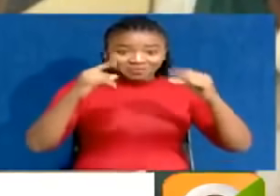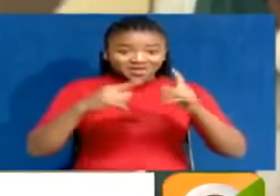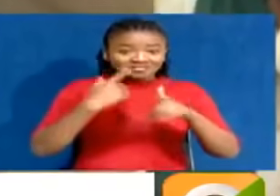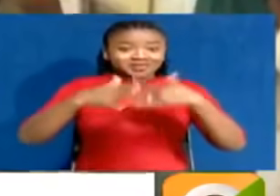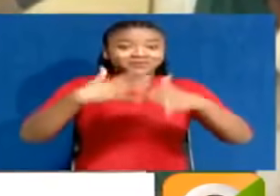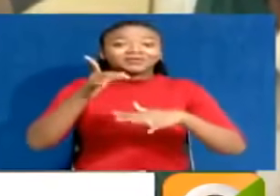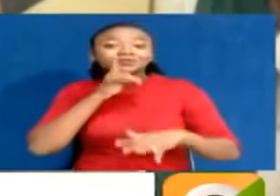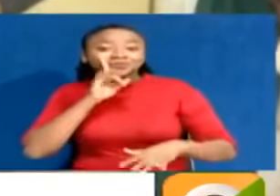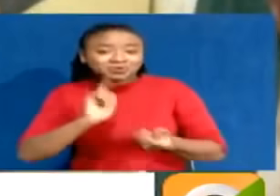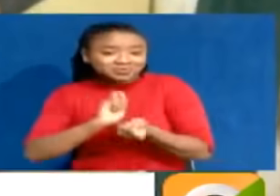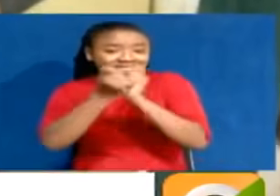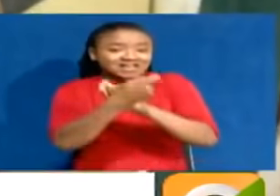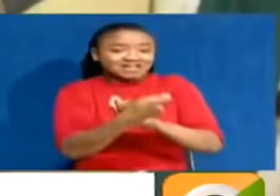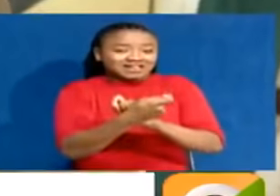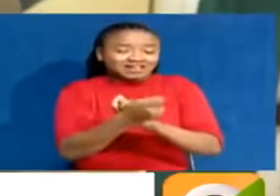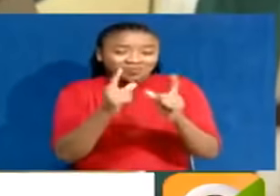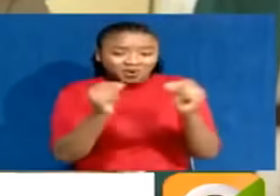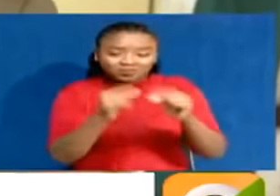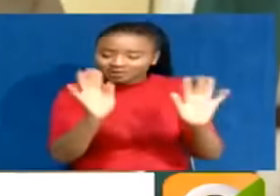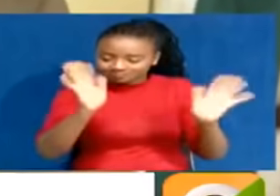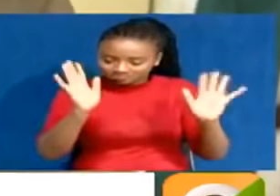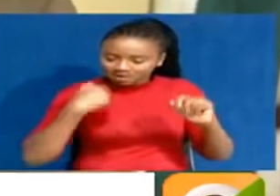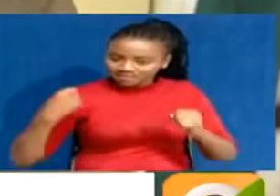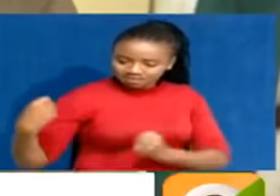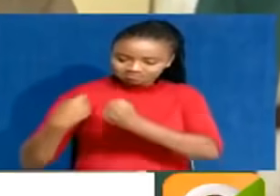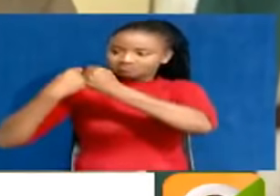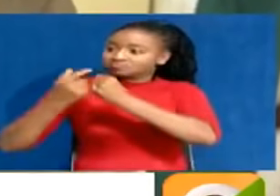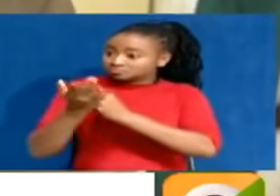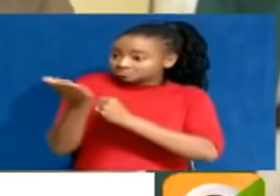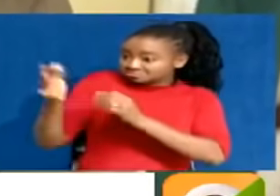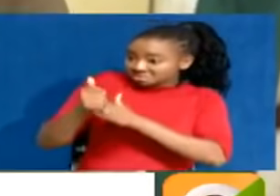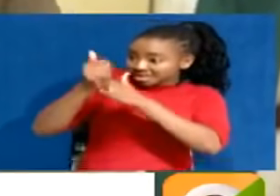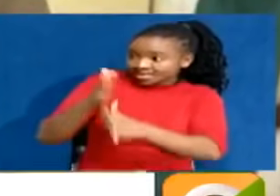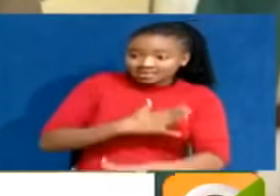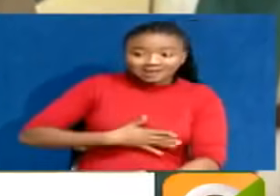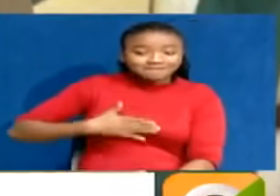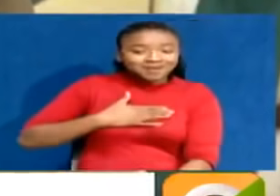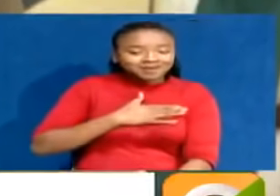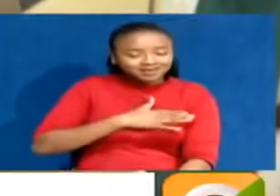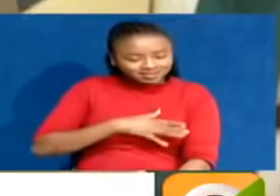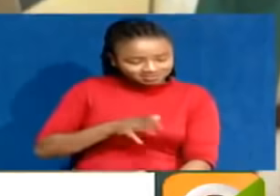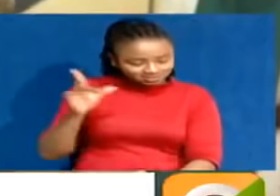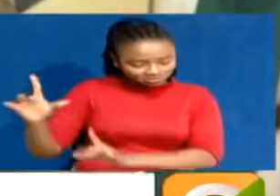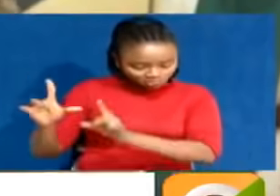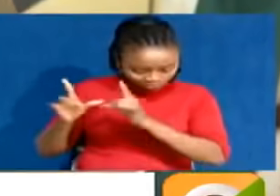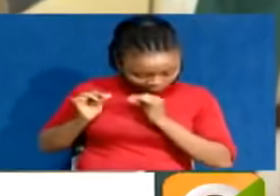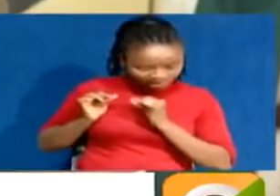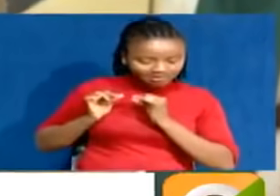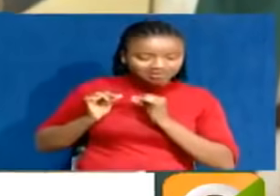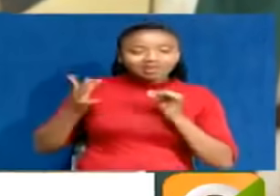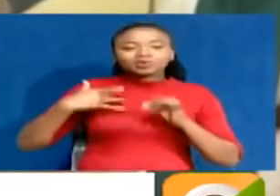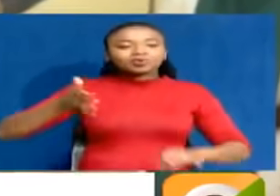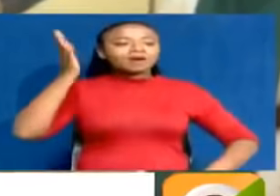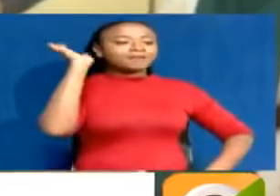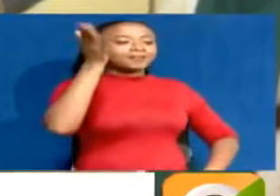kesho nigeuke niseme mengine. I'm challenging my fellow leaders to live in accordance with what we